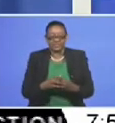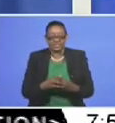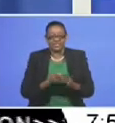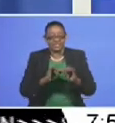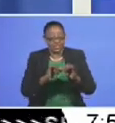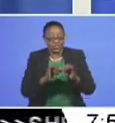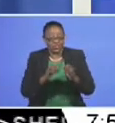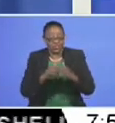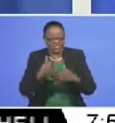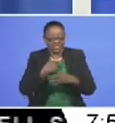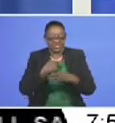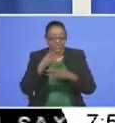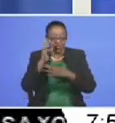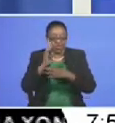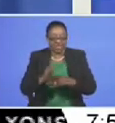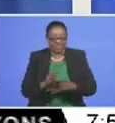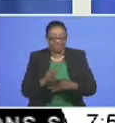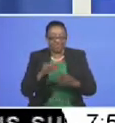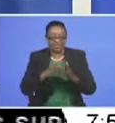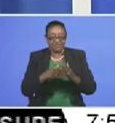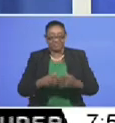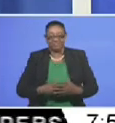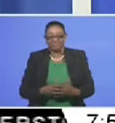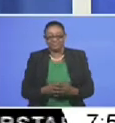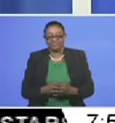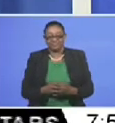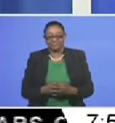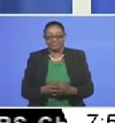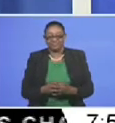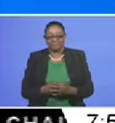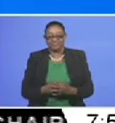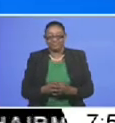Well, stay with us. We'll check your weather up next.